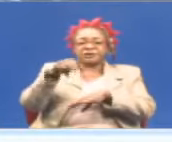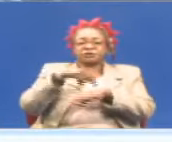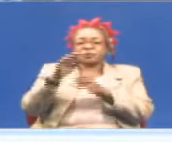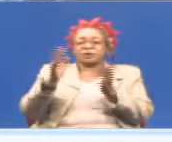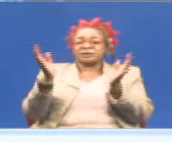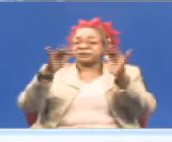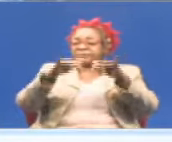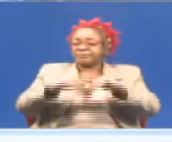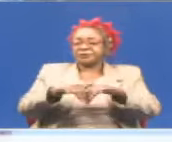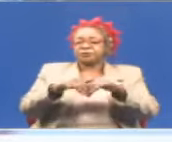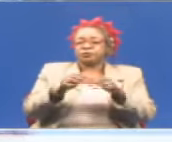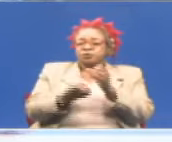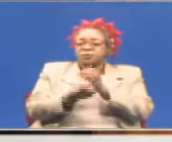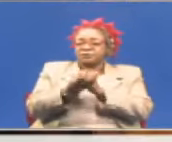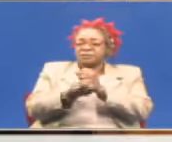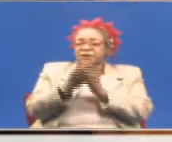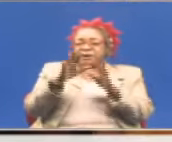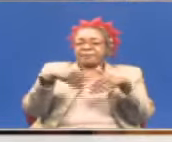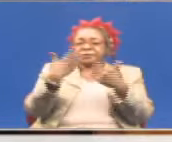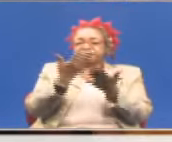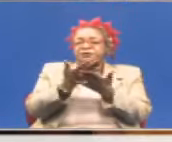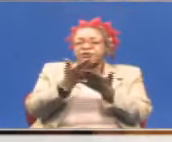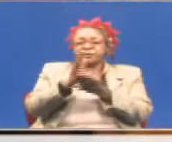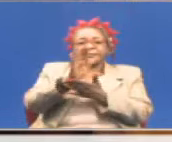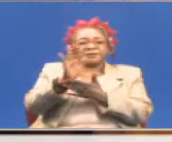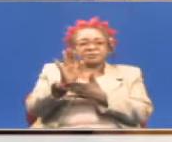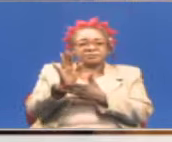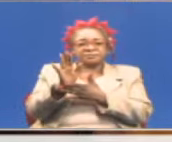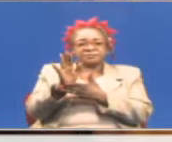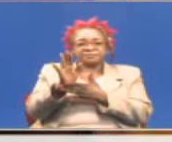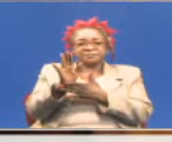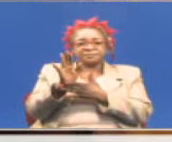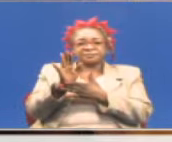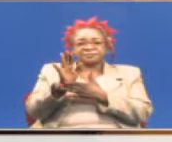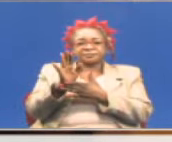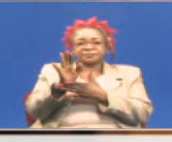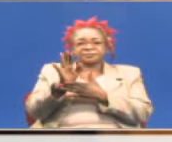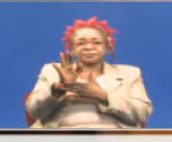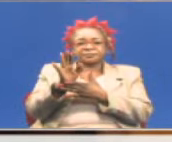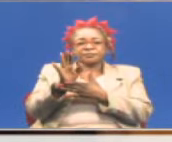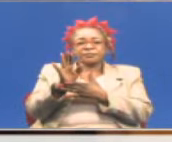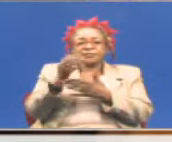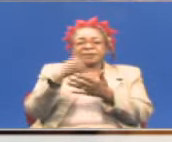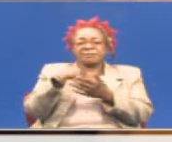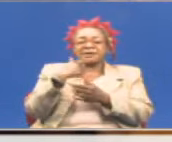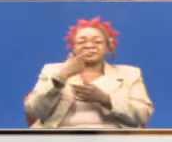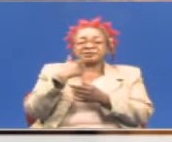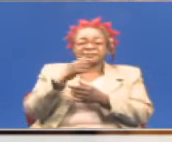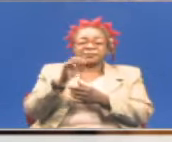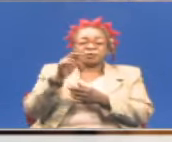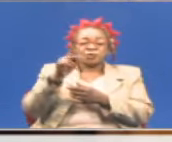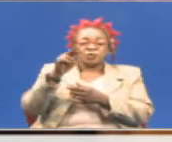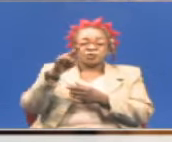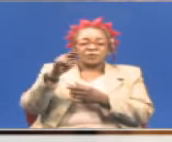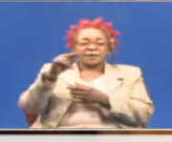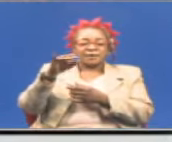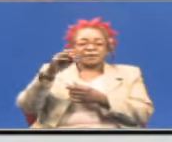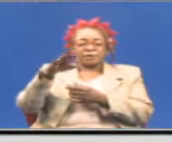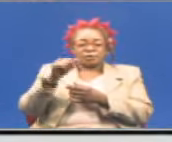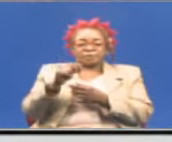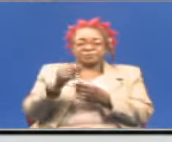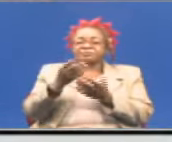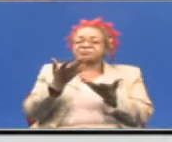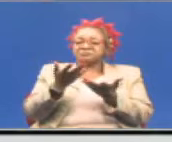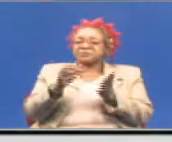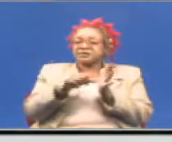shed more light on his petition. I would like to call it Uhuru Nyakang'o has come. The COFEC Secretary General calling